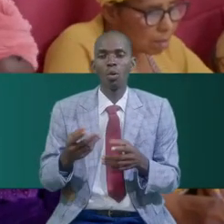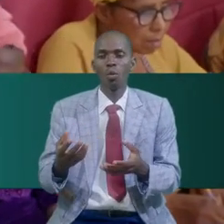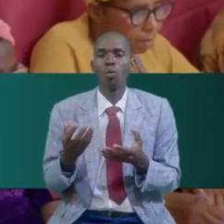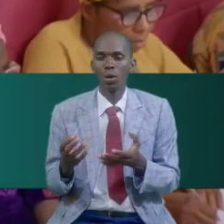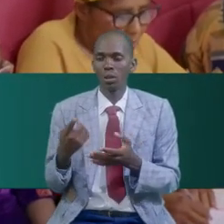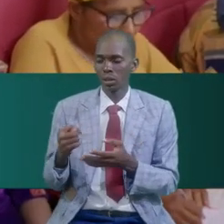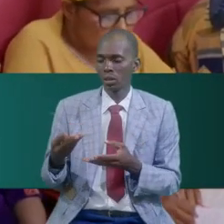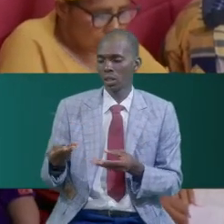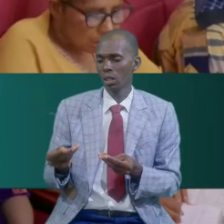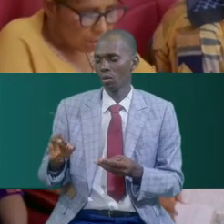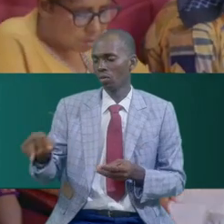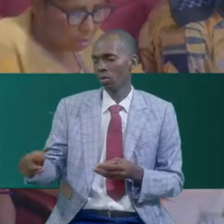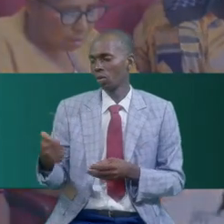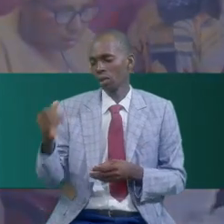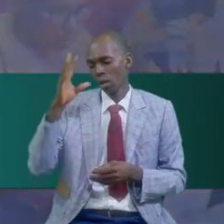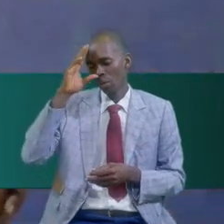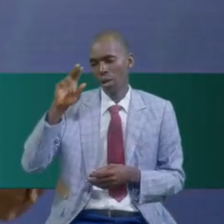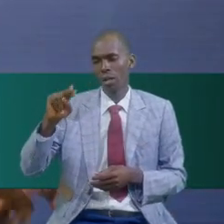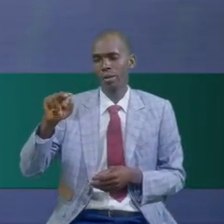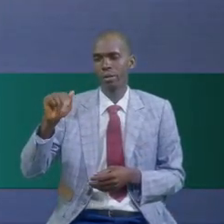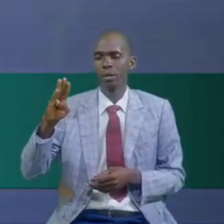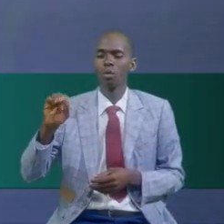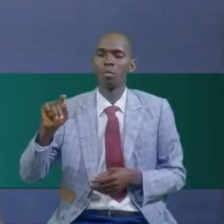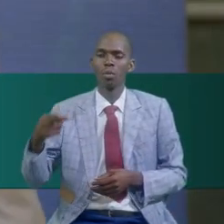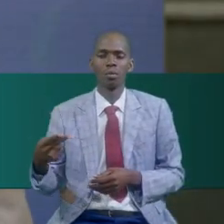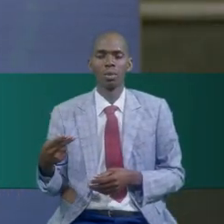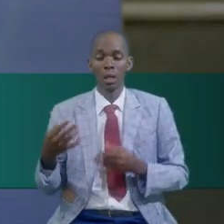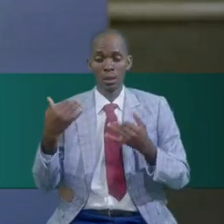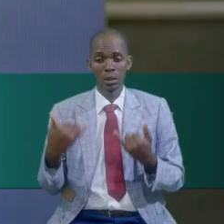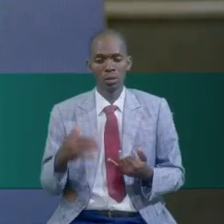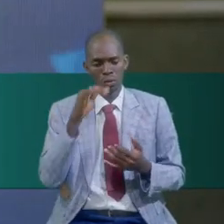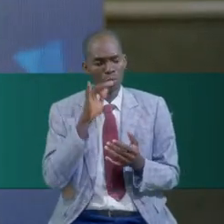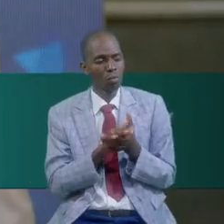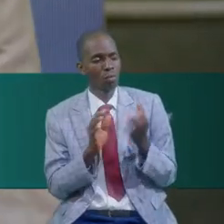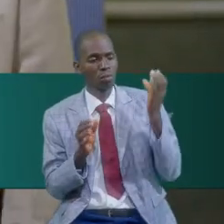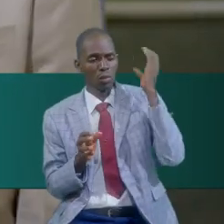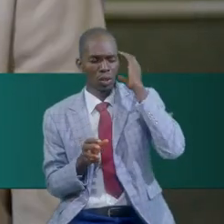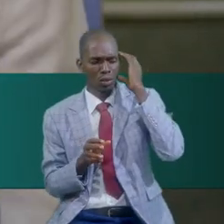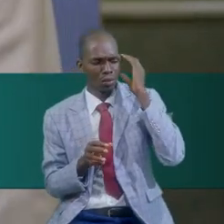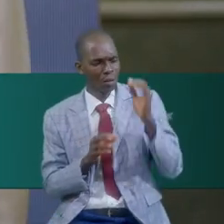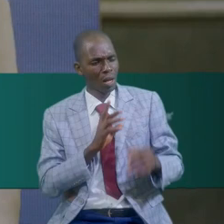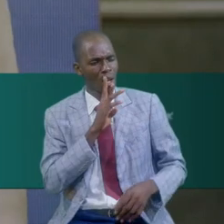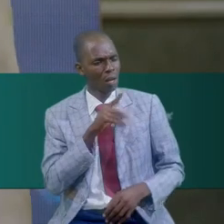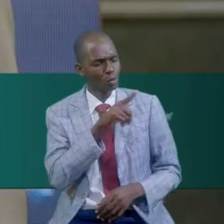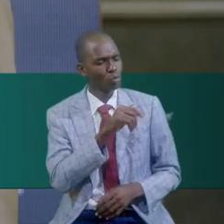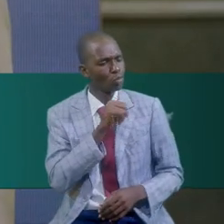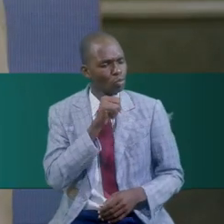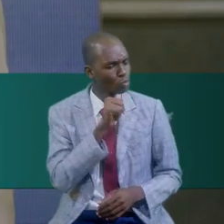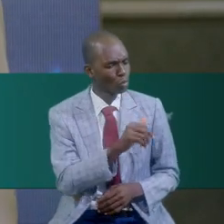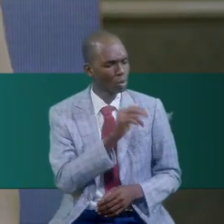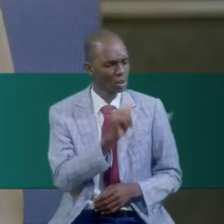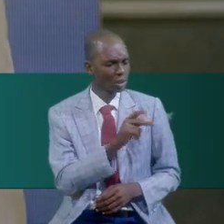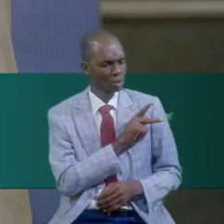Jezebel said, are you not the king? I, look at that woman, she's come again. I will give